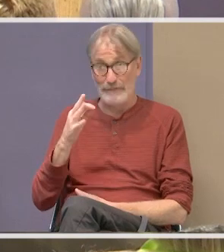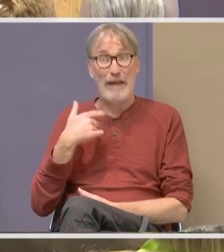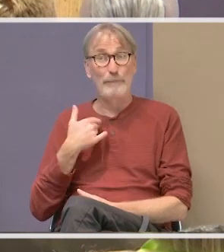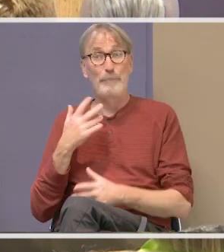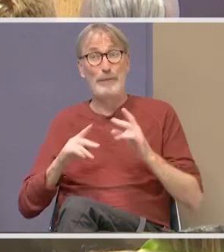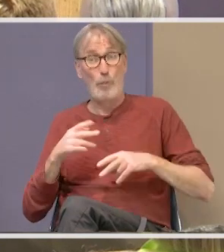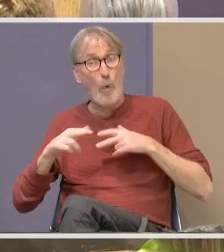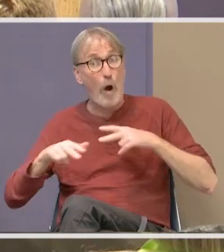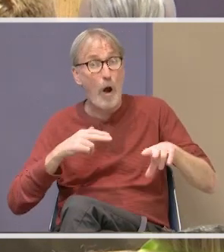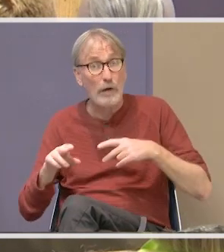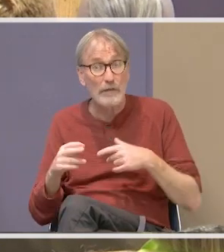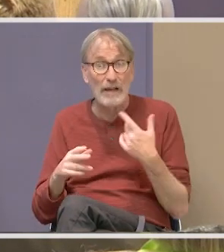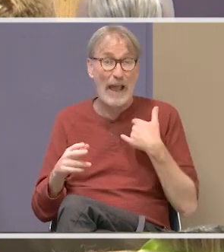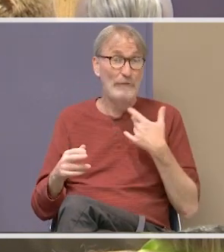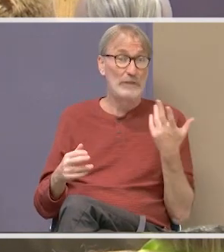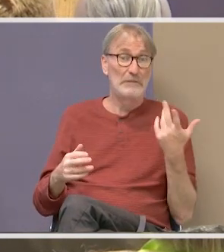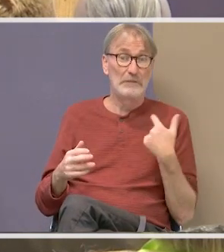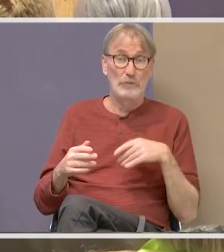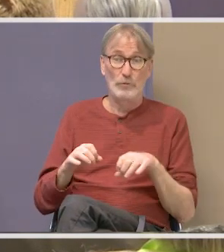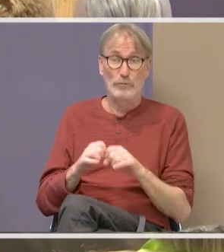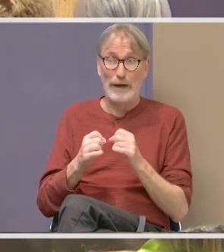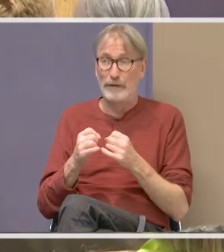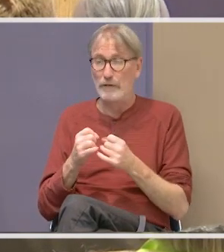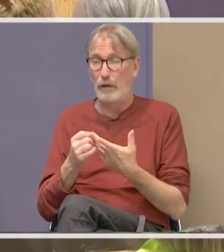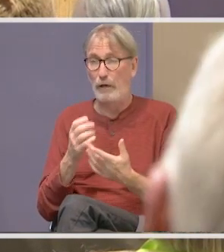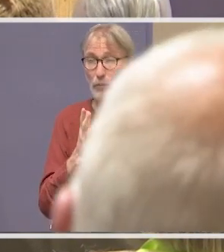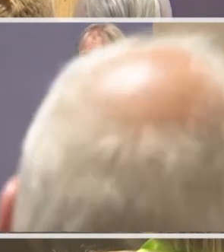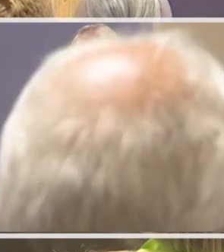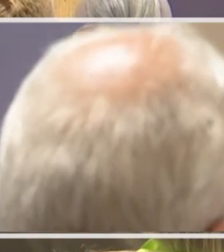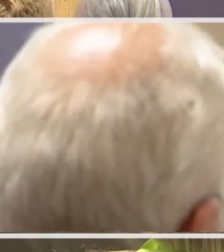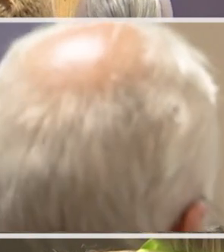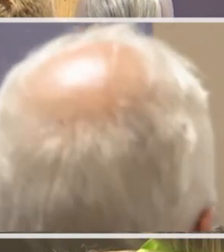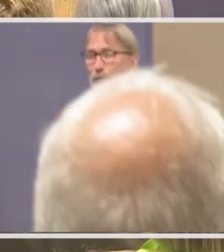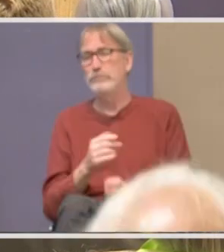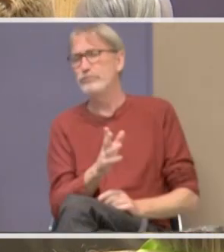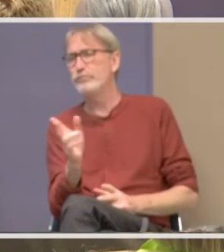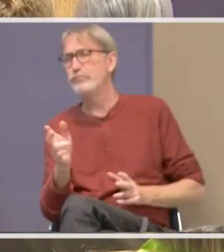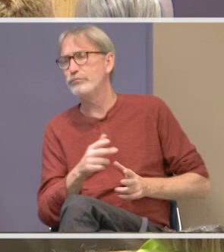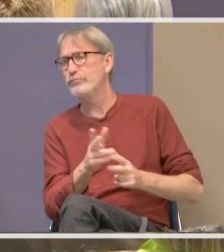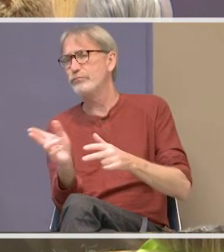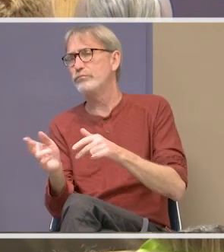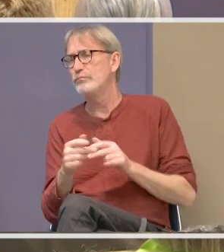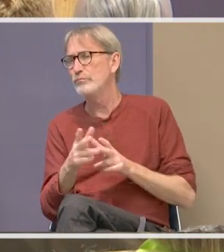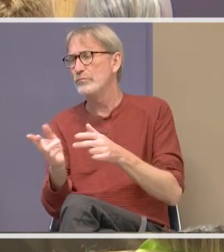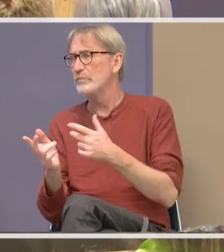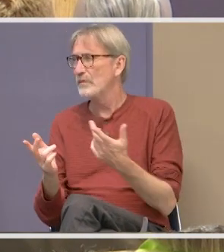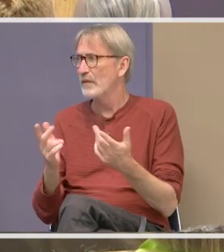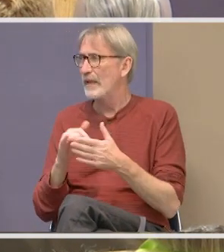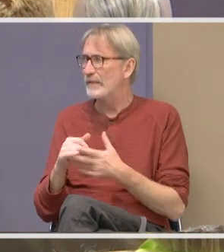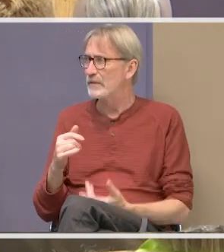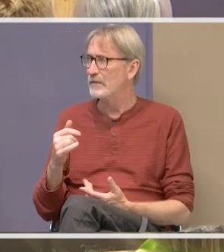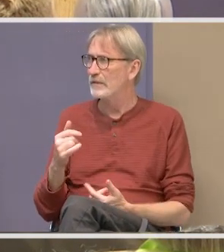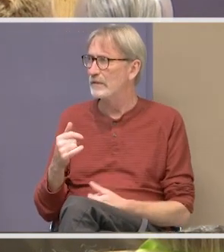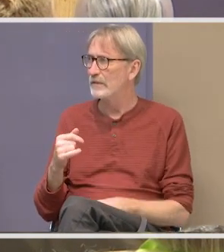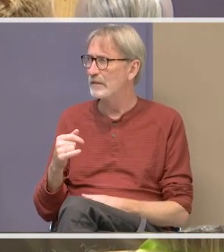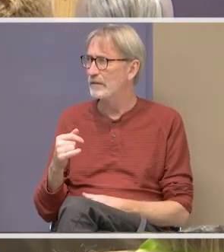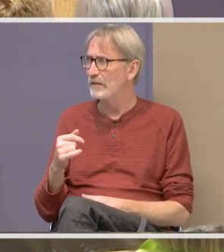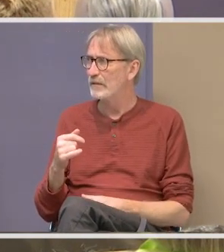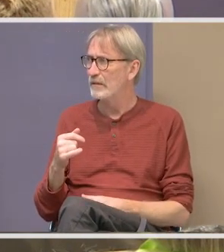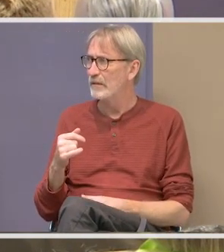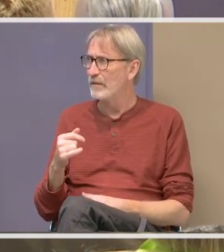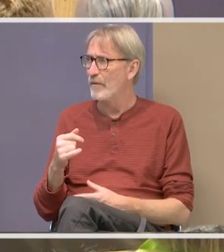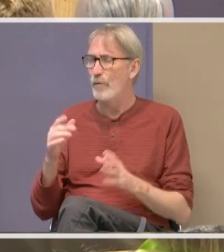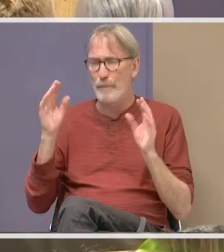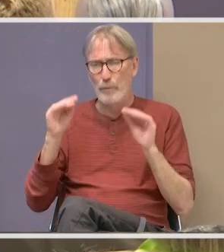there and we were having to like break up right turns, that's a free-flowing right turn movement. And it's basically consolidating that into